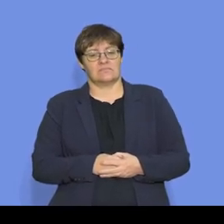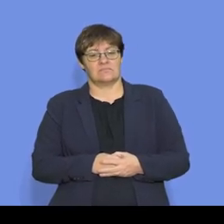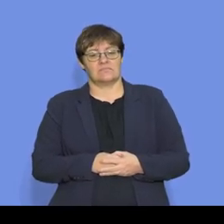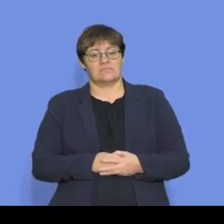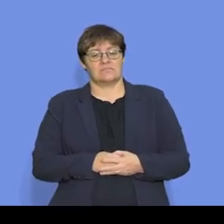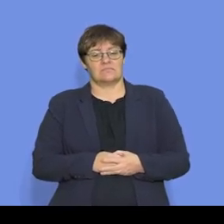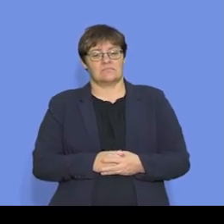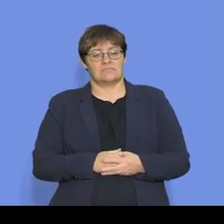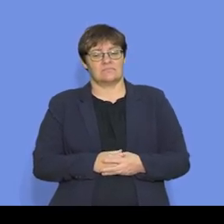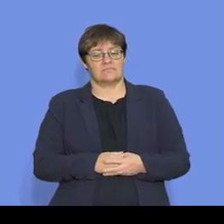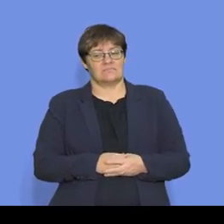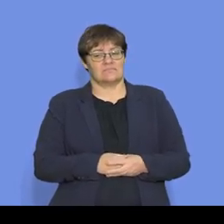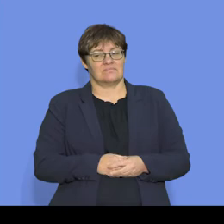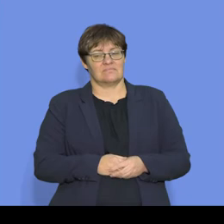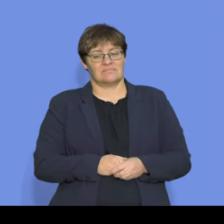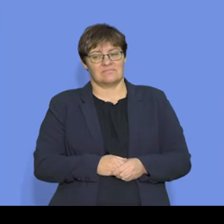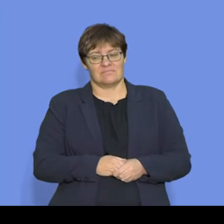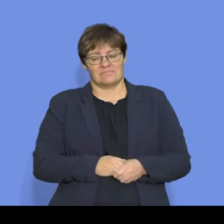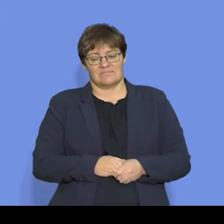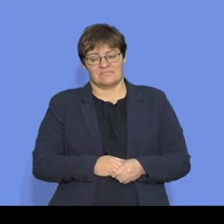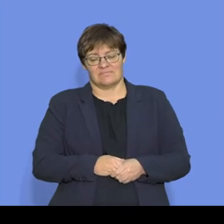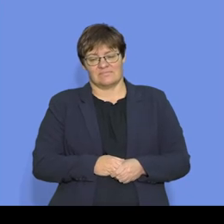How long was that?